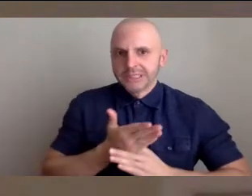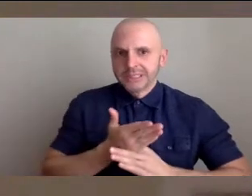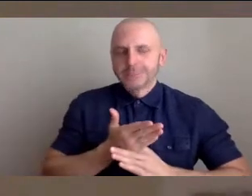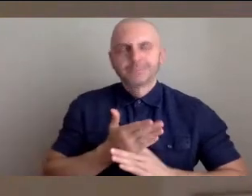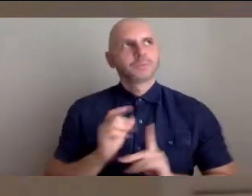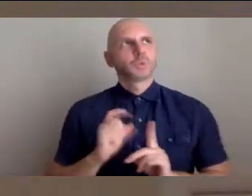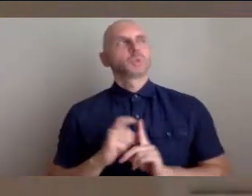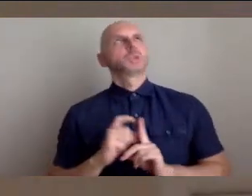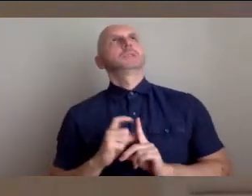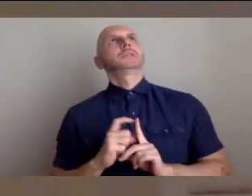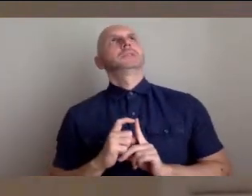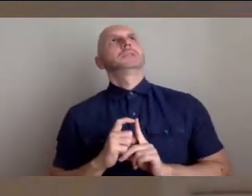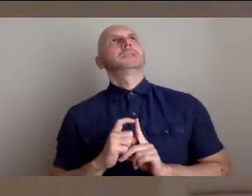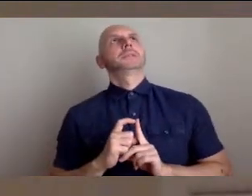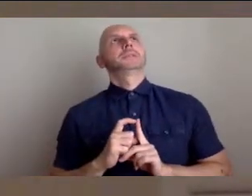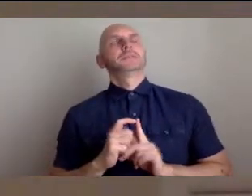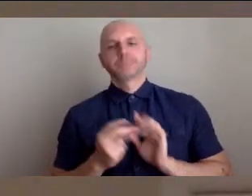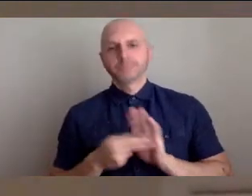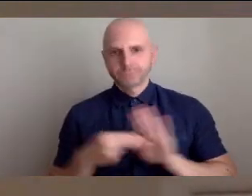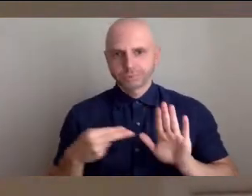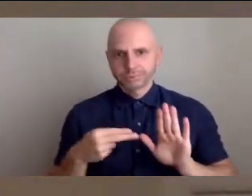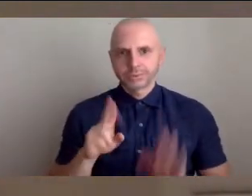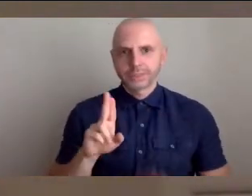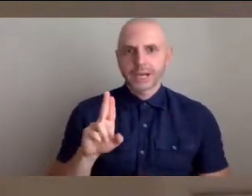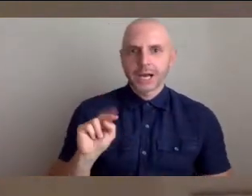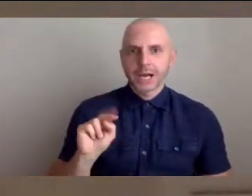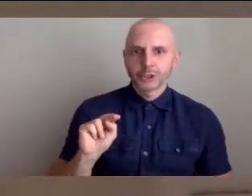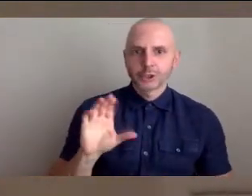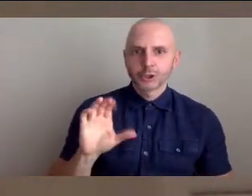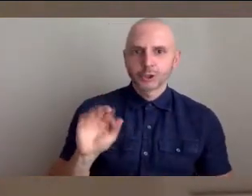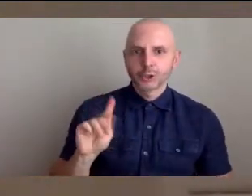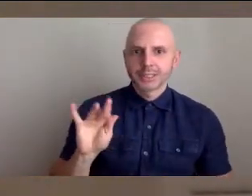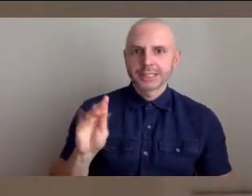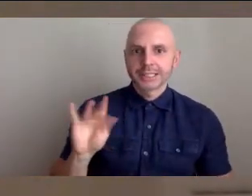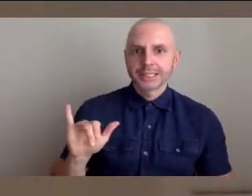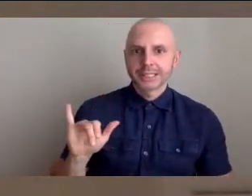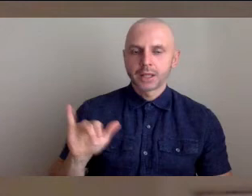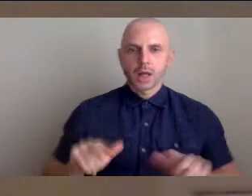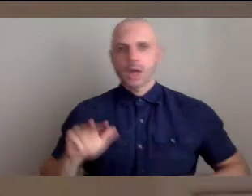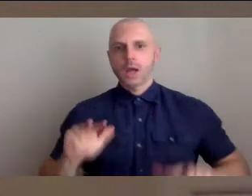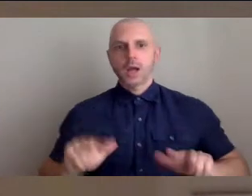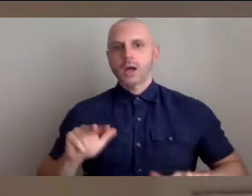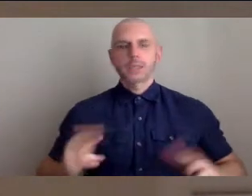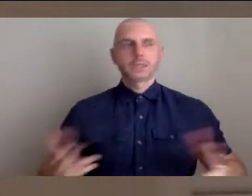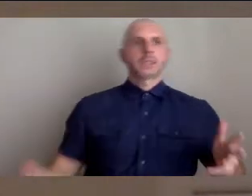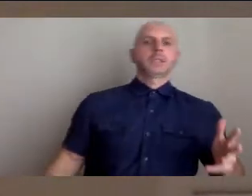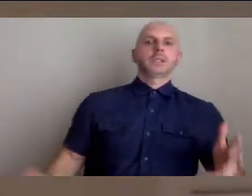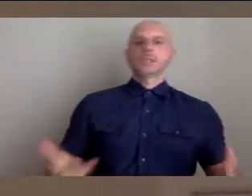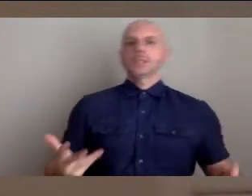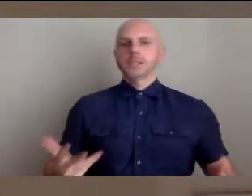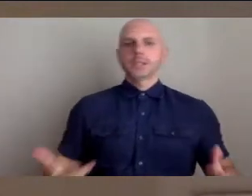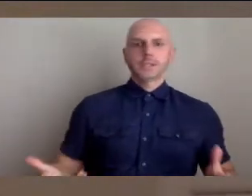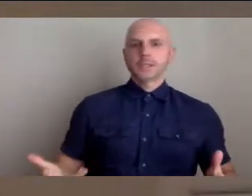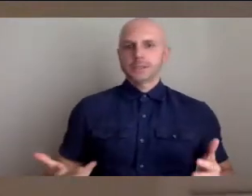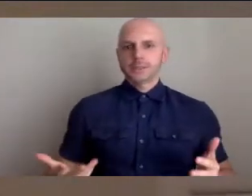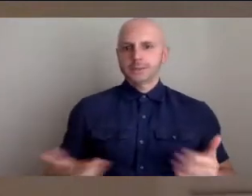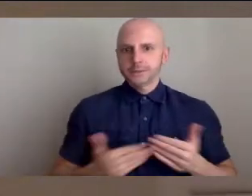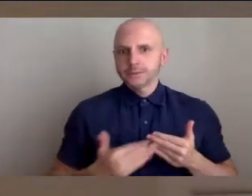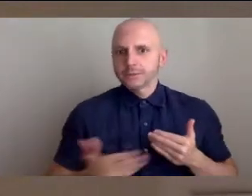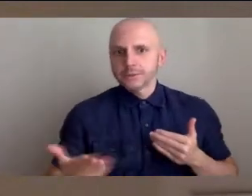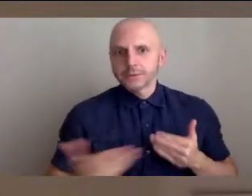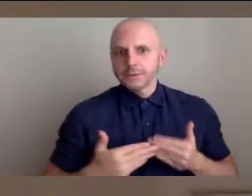mean, there's really nothing worse than uncertainty for a school of 600 type A individuals. It's been